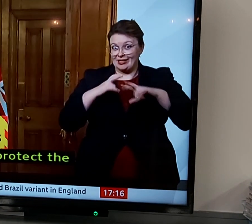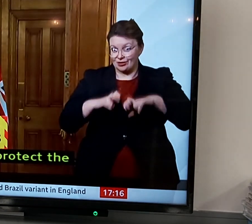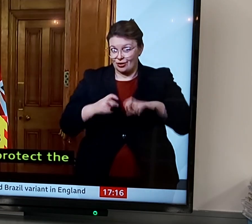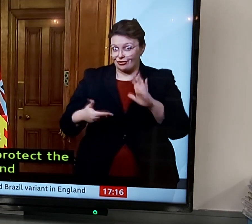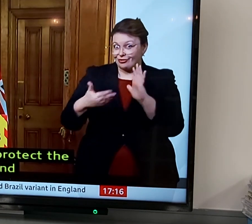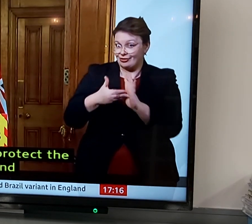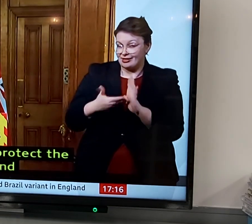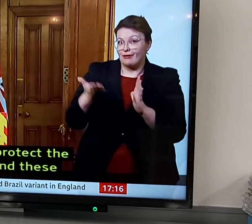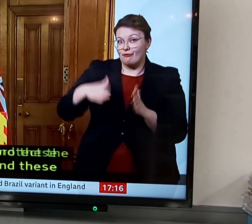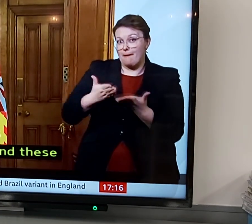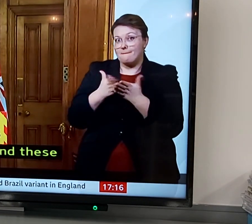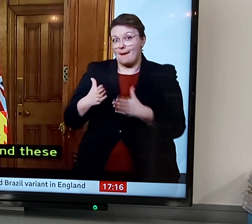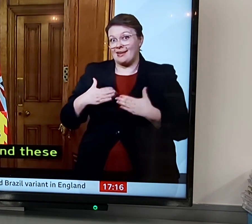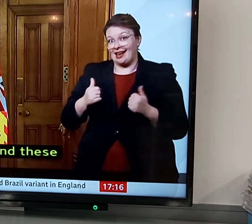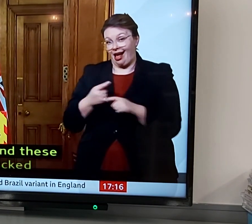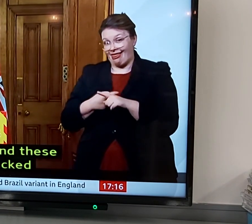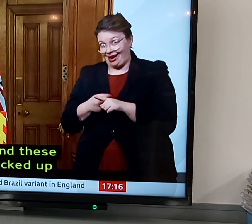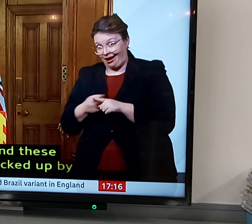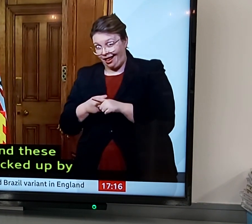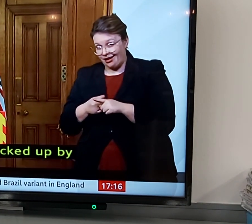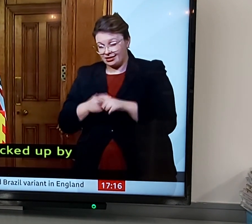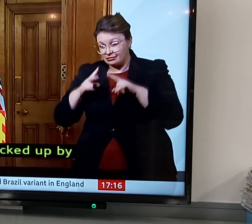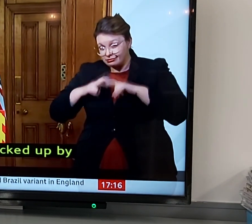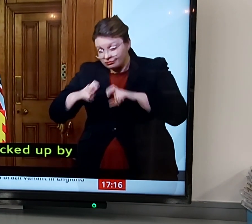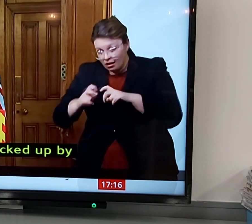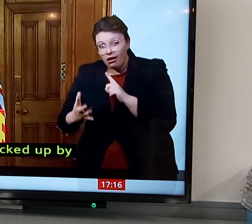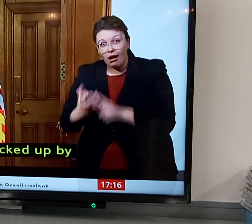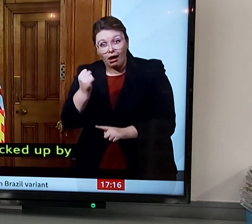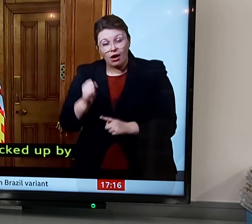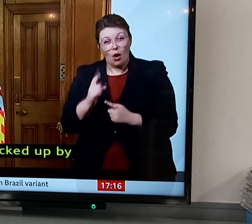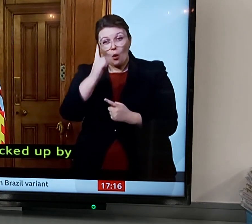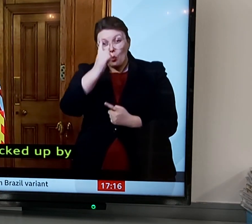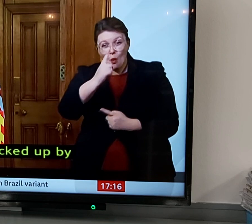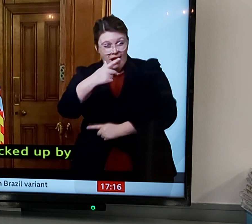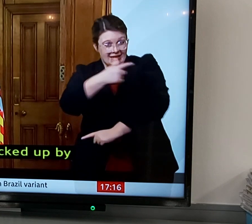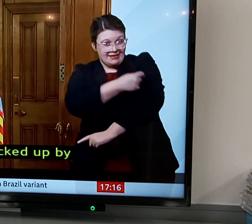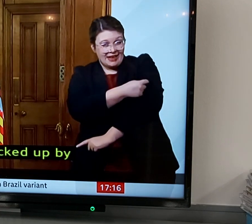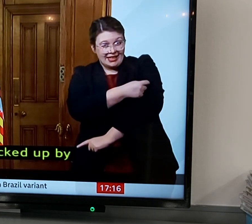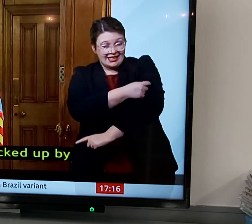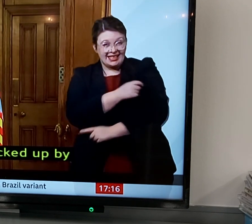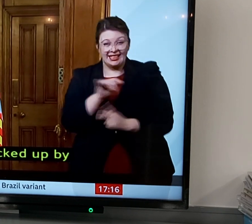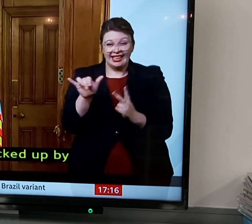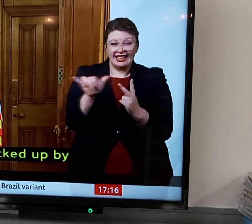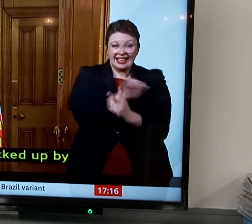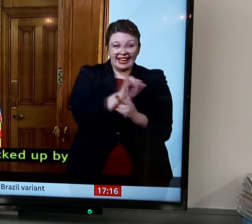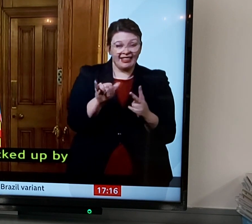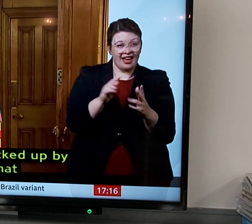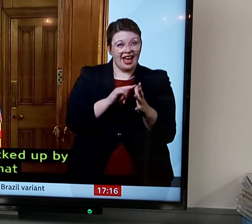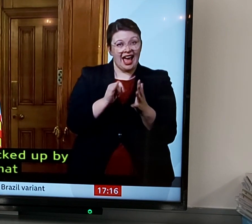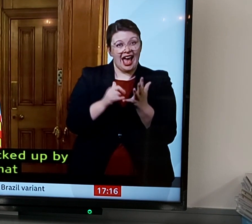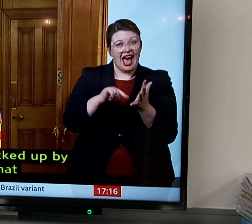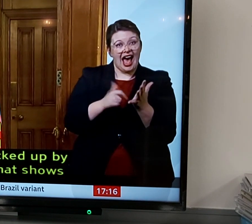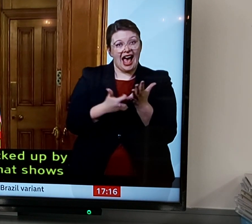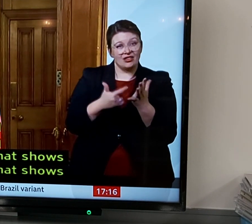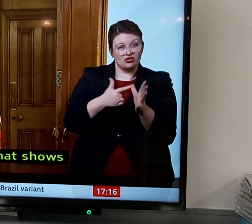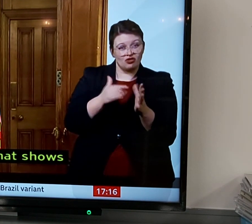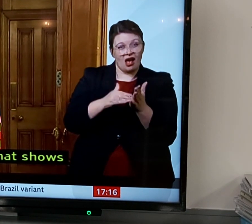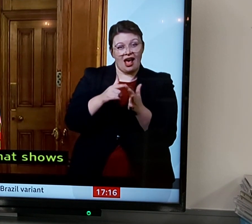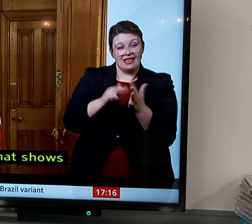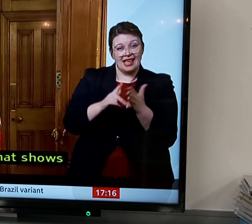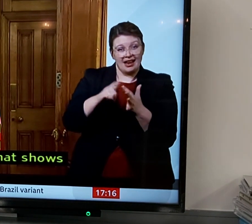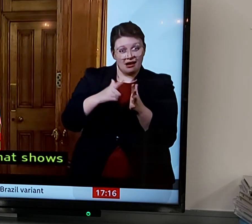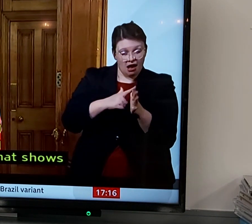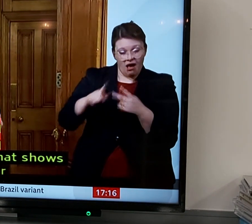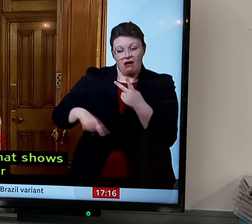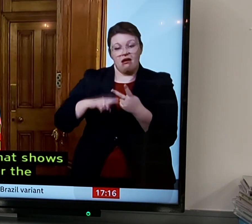that shows that a single shot of either the Oxford-AstraZeneca vaccine or of the Pfizer vaccine works